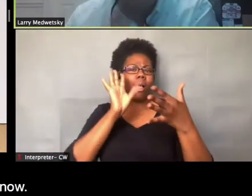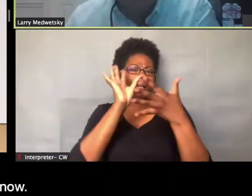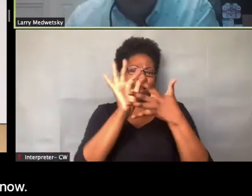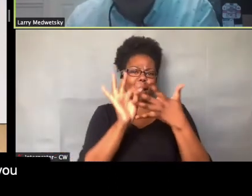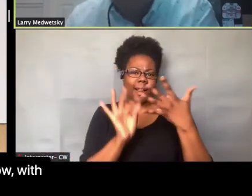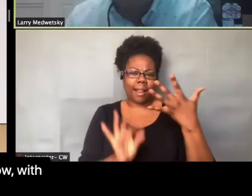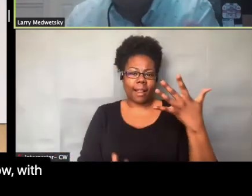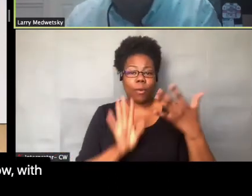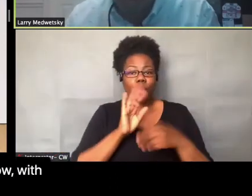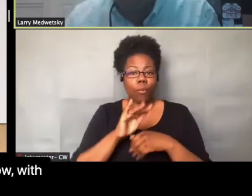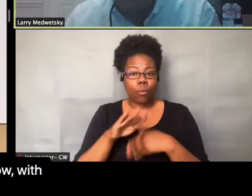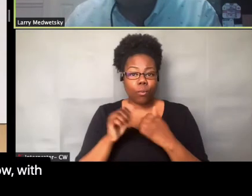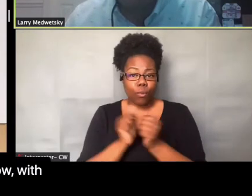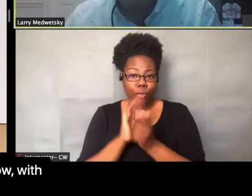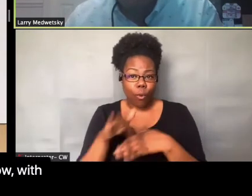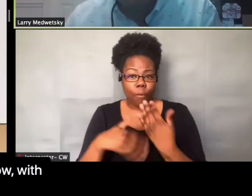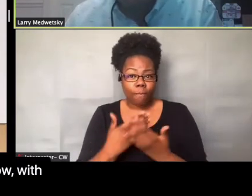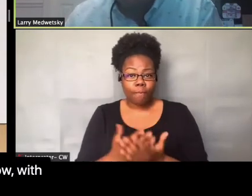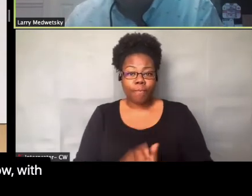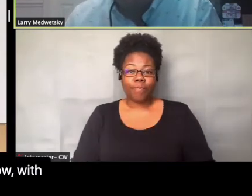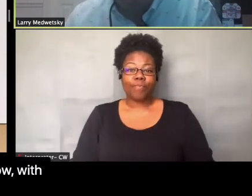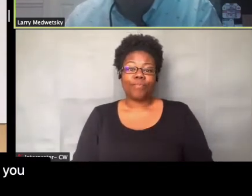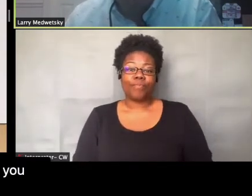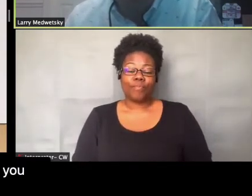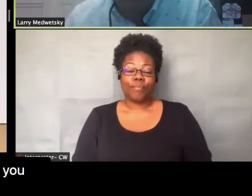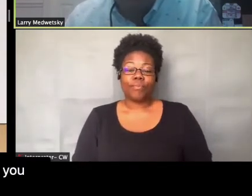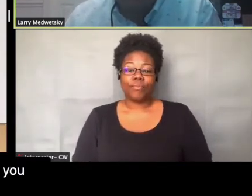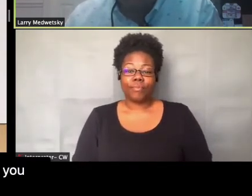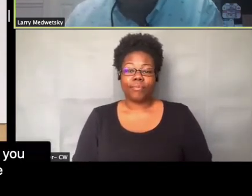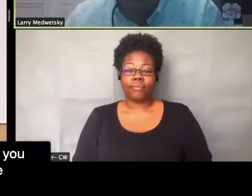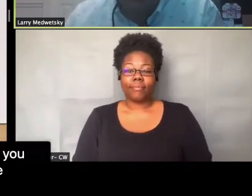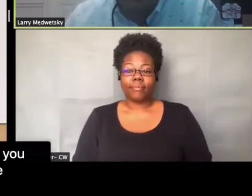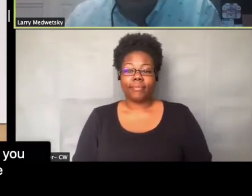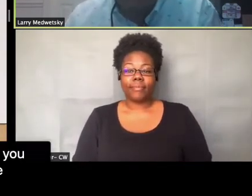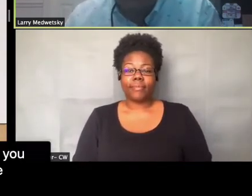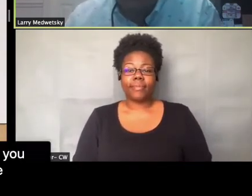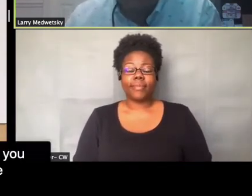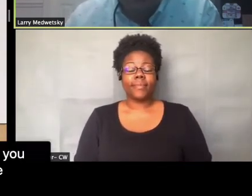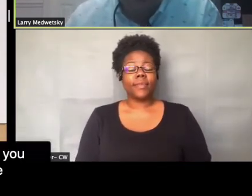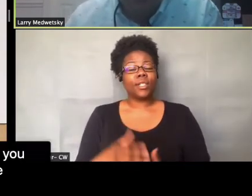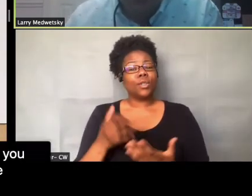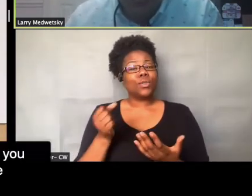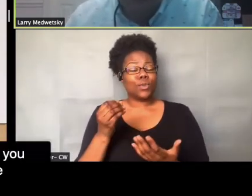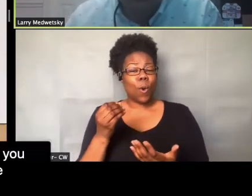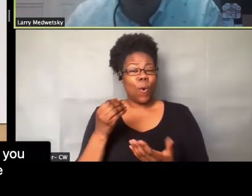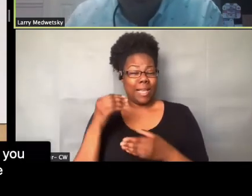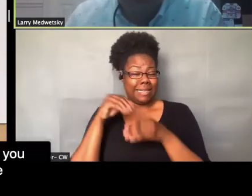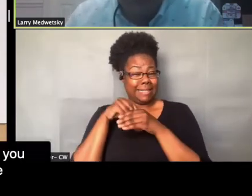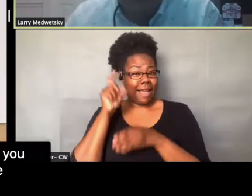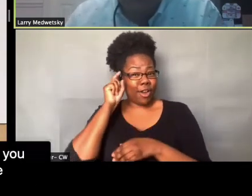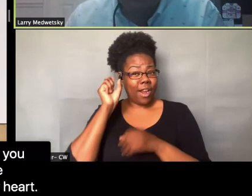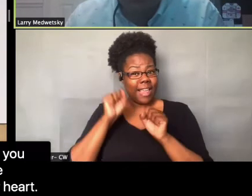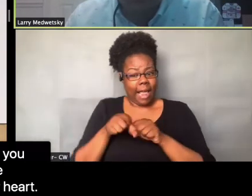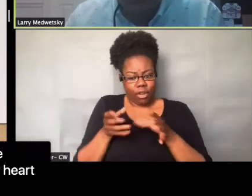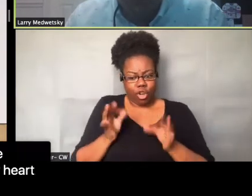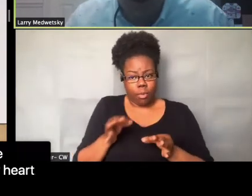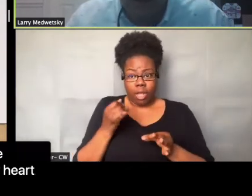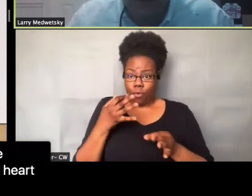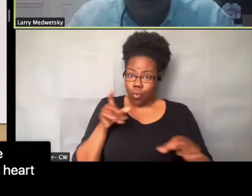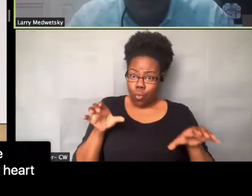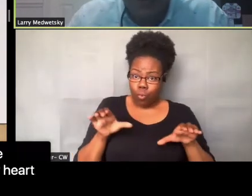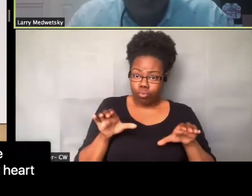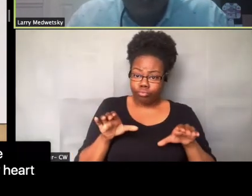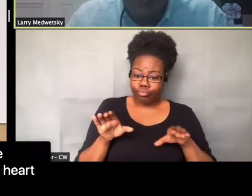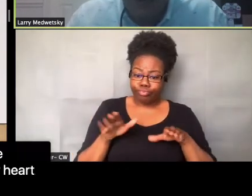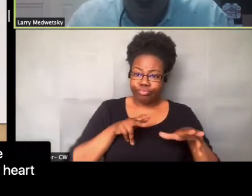with the program, determine, are you walking enough? Are you doing enough? Is your heart rate getting to where you want